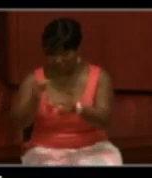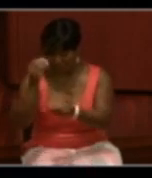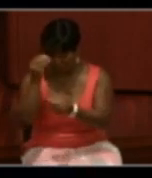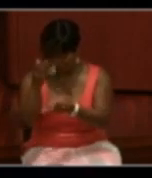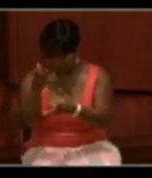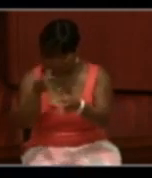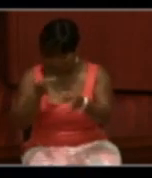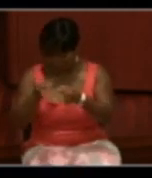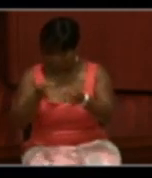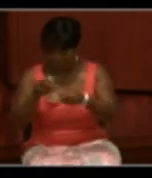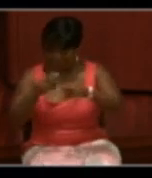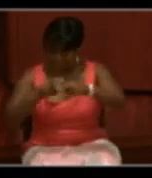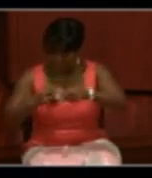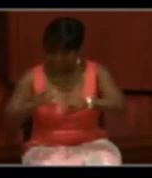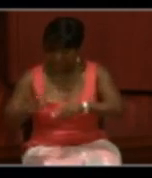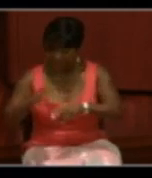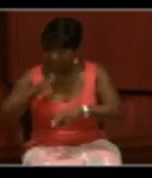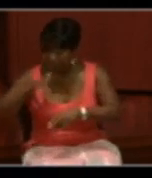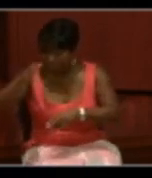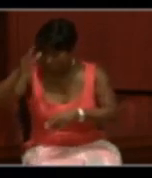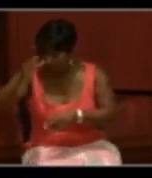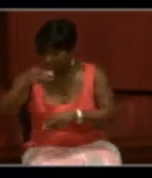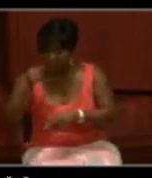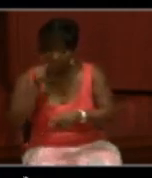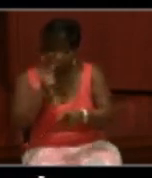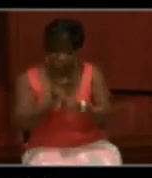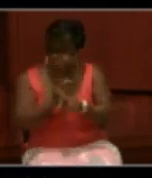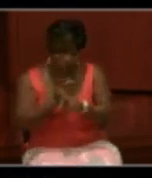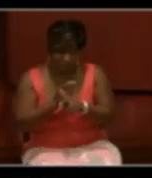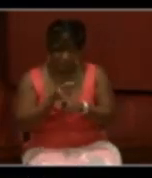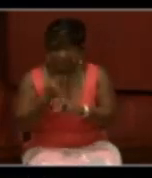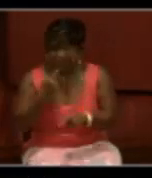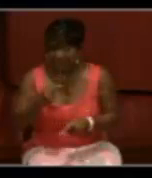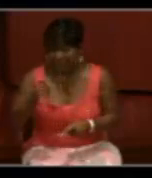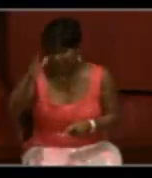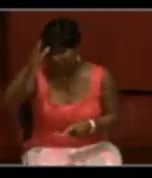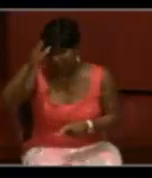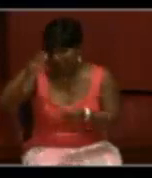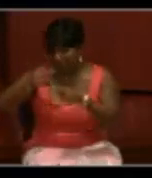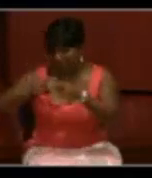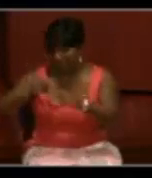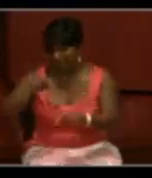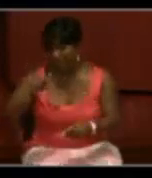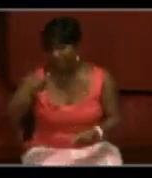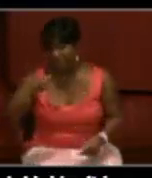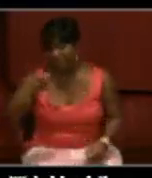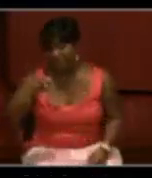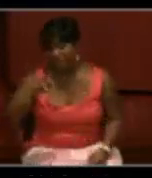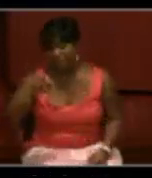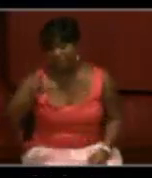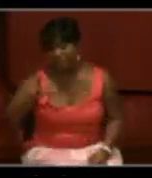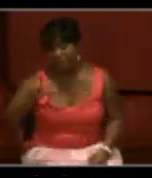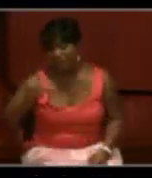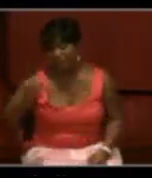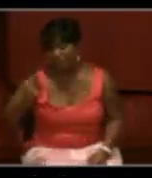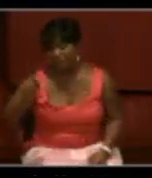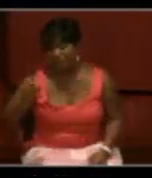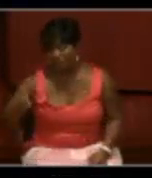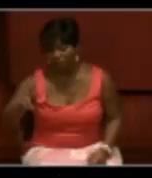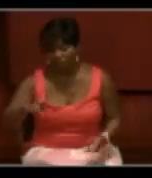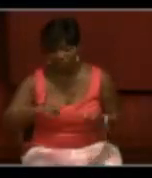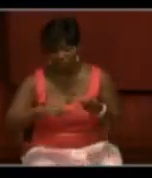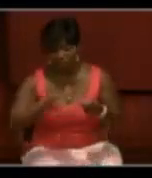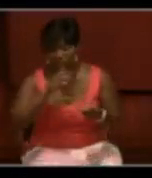gives the names of his parents and his siblings. States that his father's name was Samuel Carter. His mother's name was